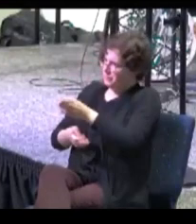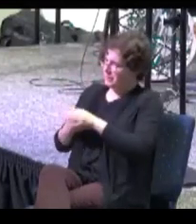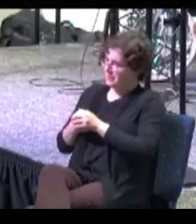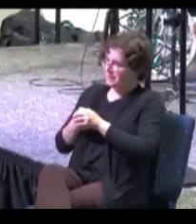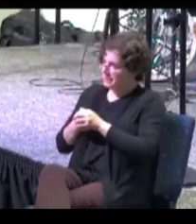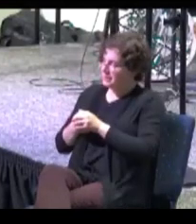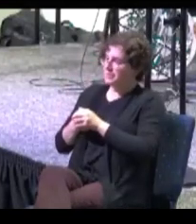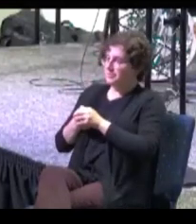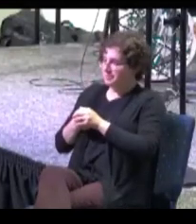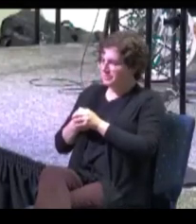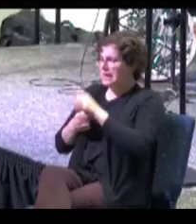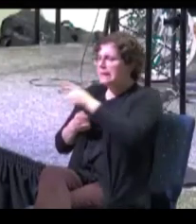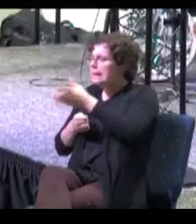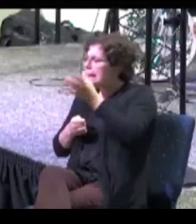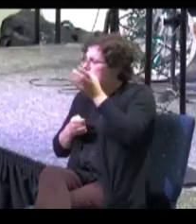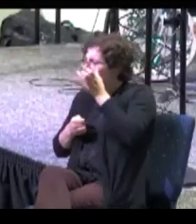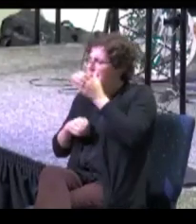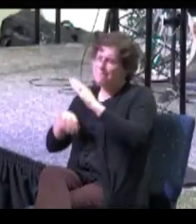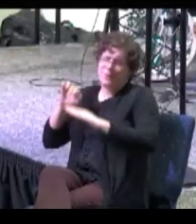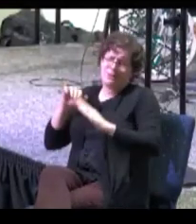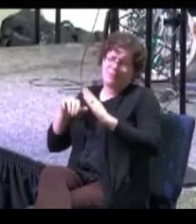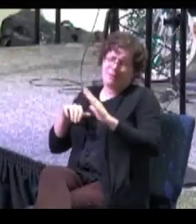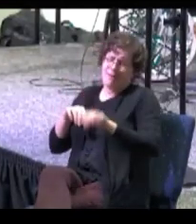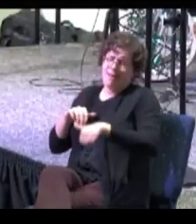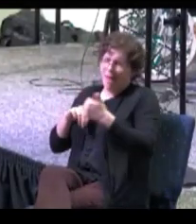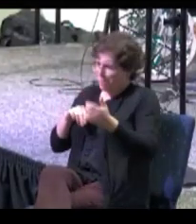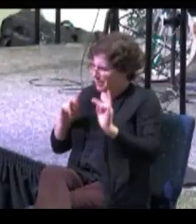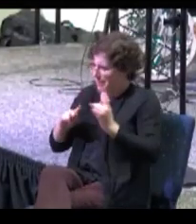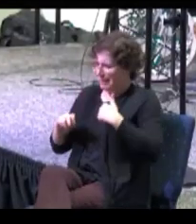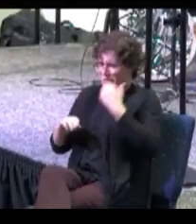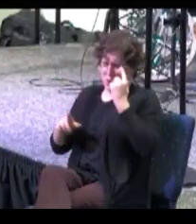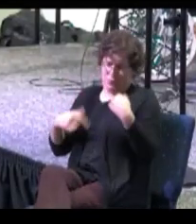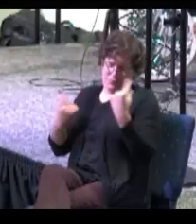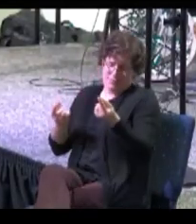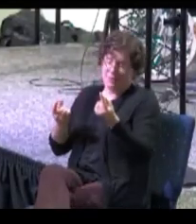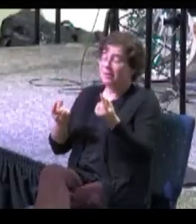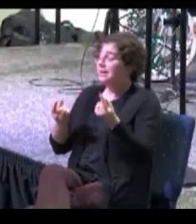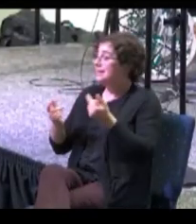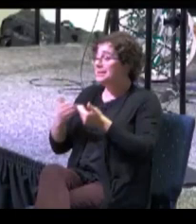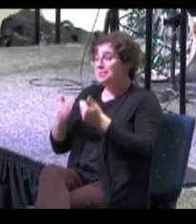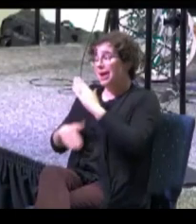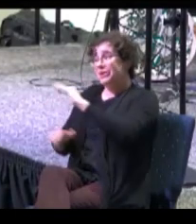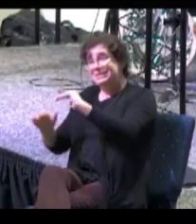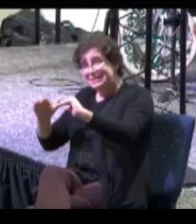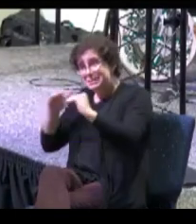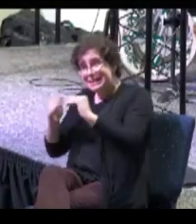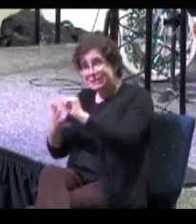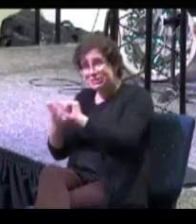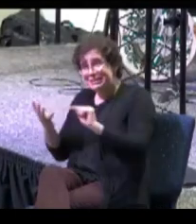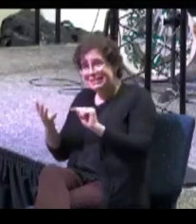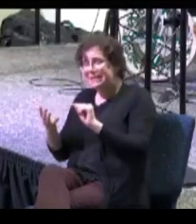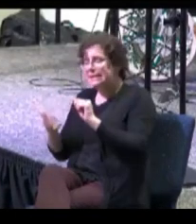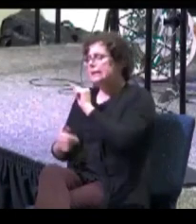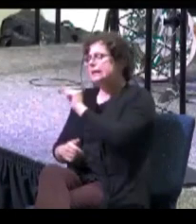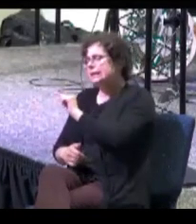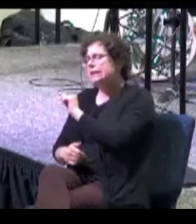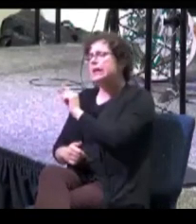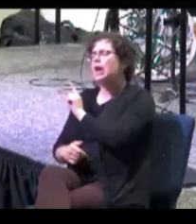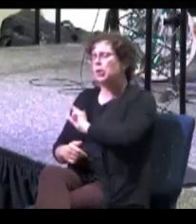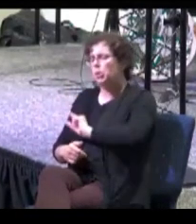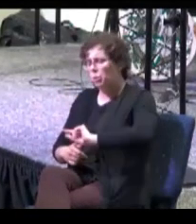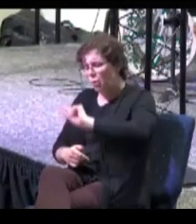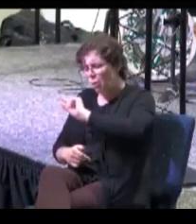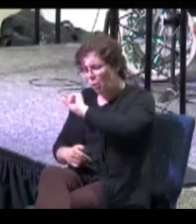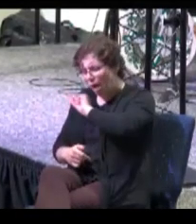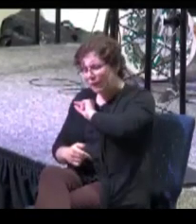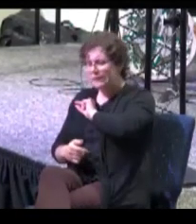better than anyone I have ever known. In spite of his limitations, he spent both quality and quantity